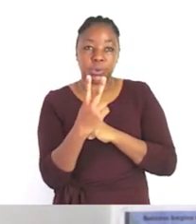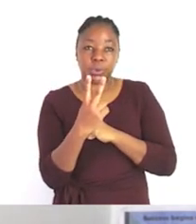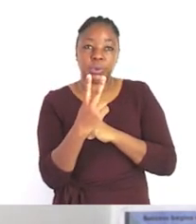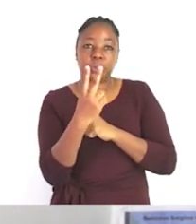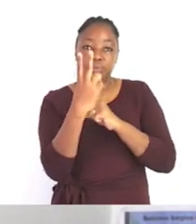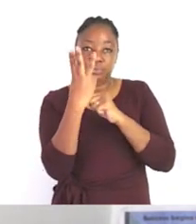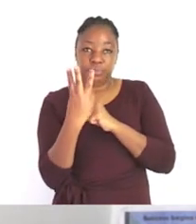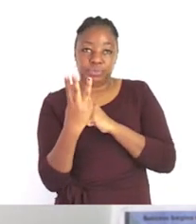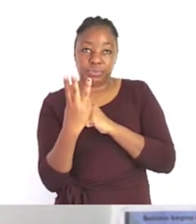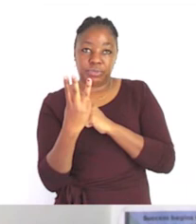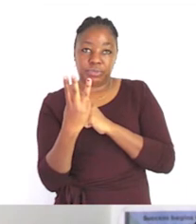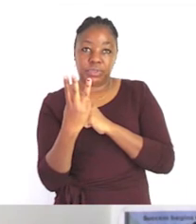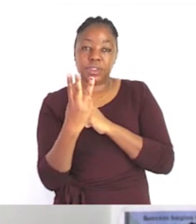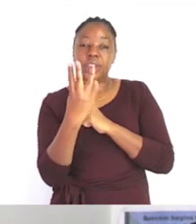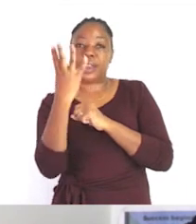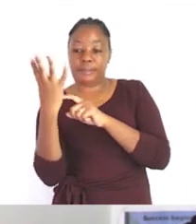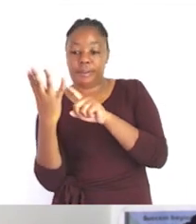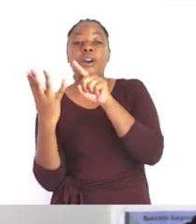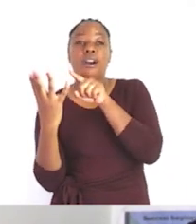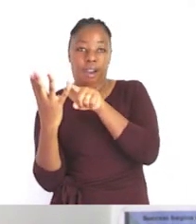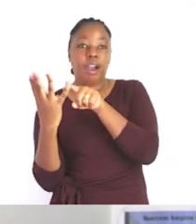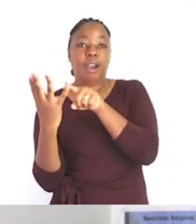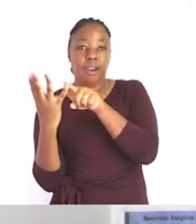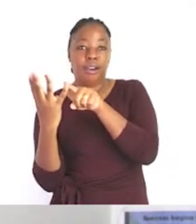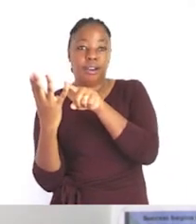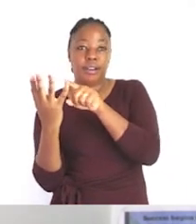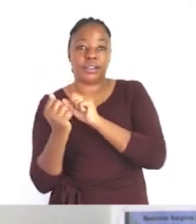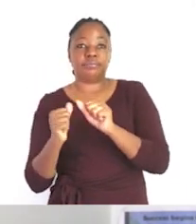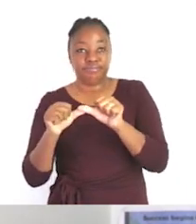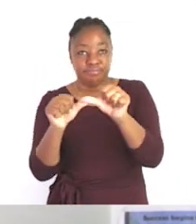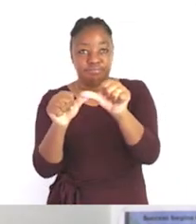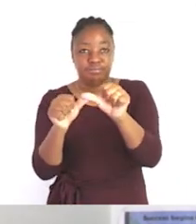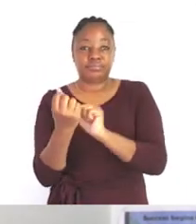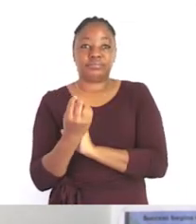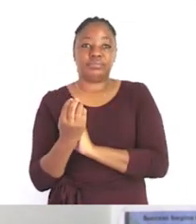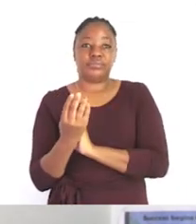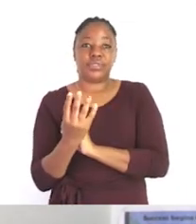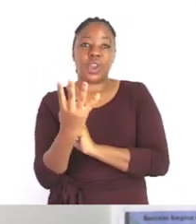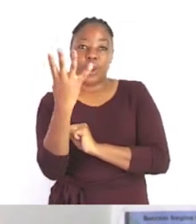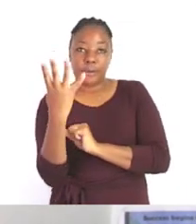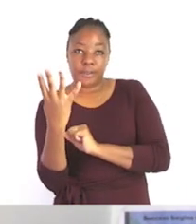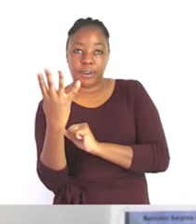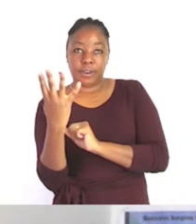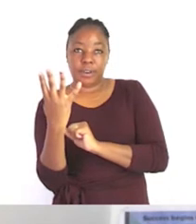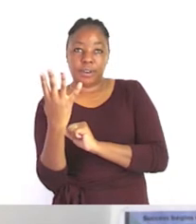3, 4. Let's move on. Counting on